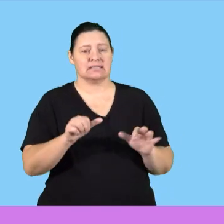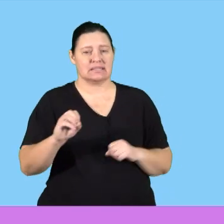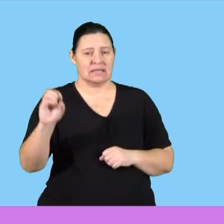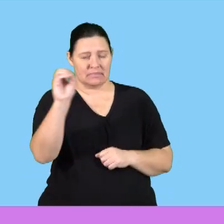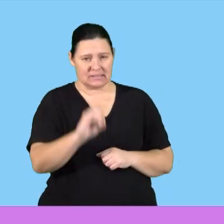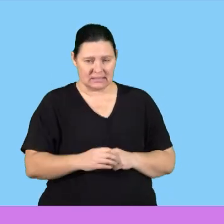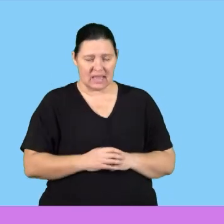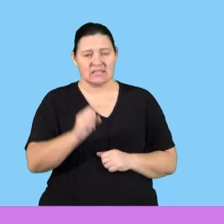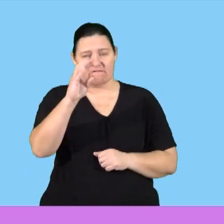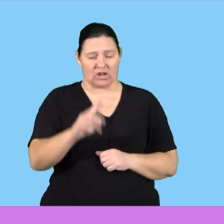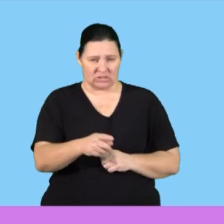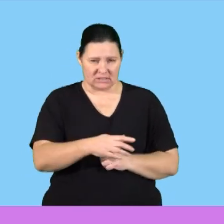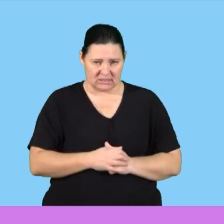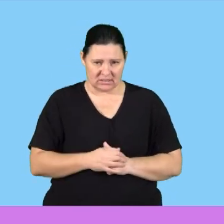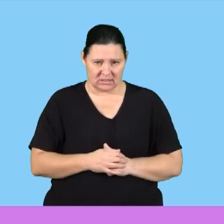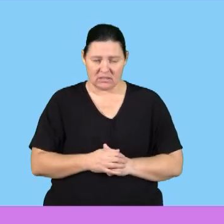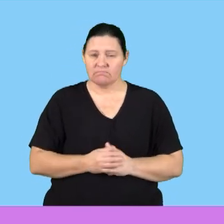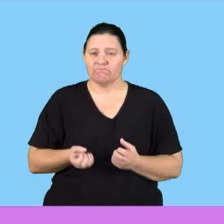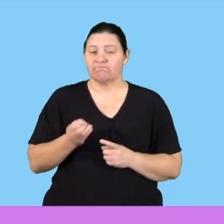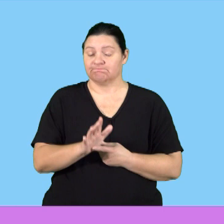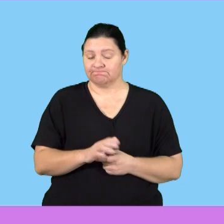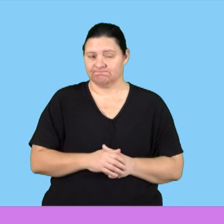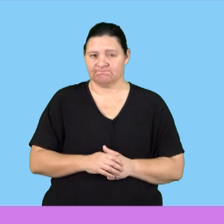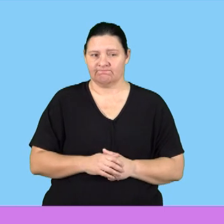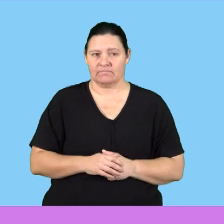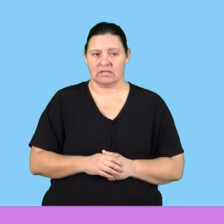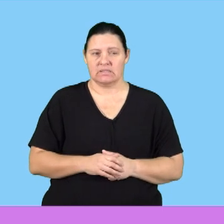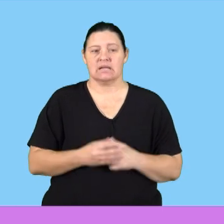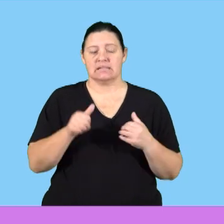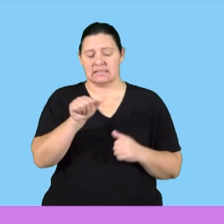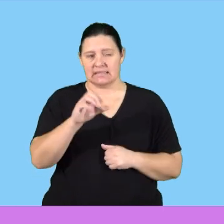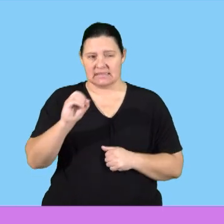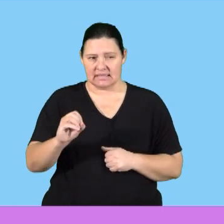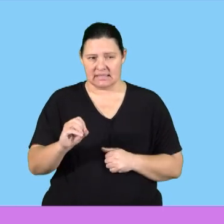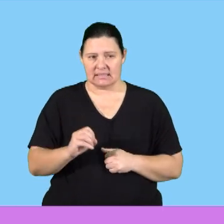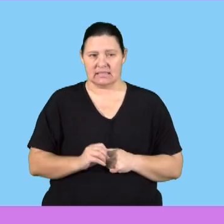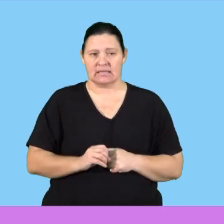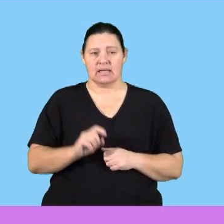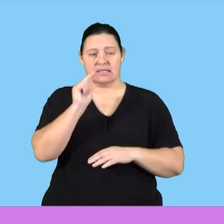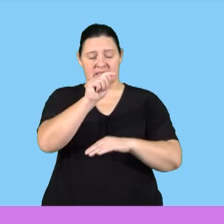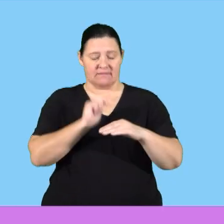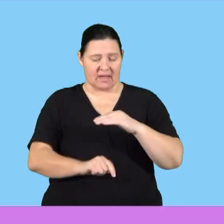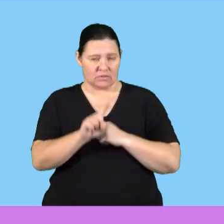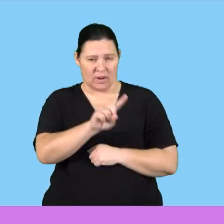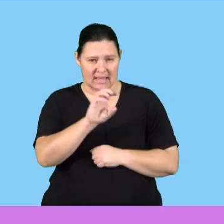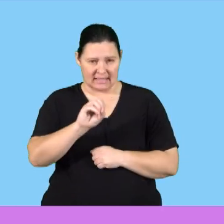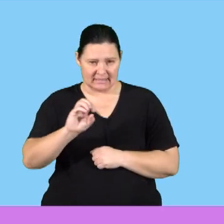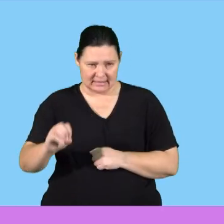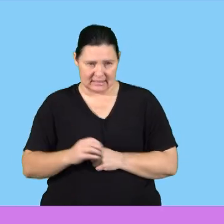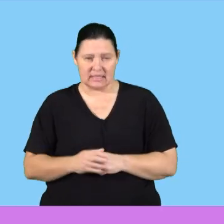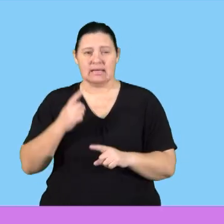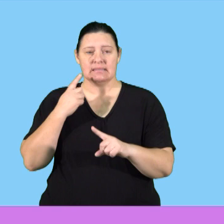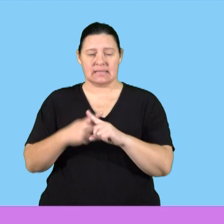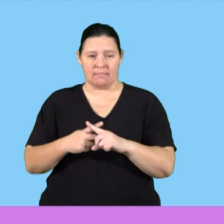this 60% as a fraction. Let us express it then. Then we will have 60 divided by